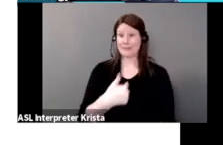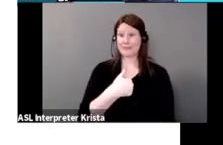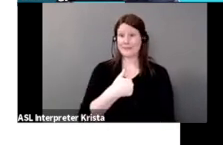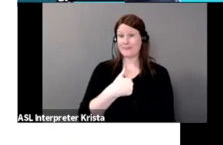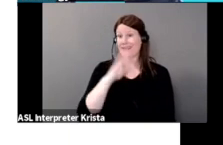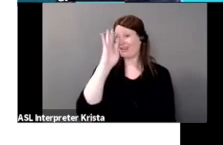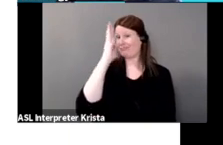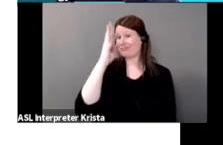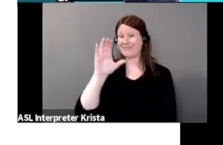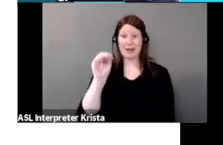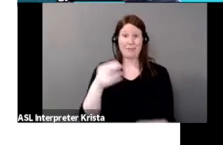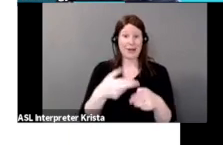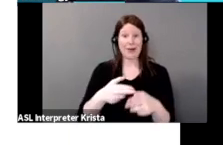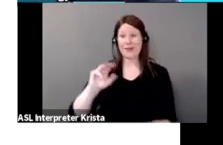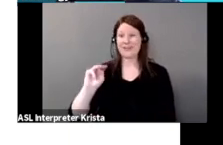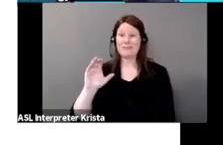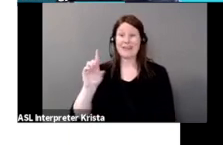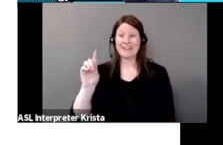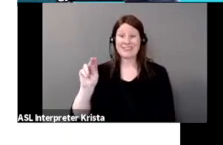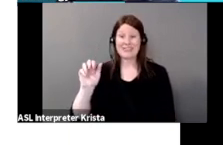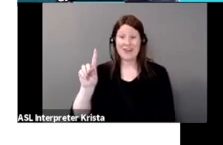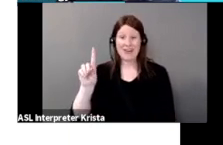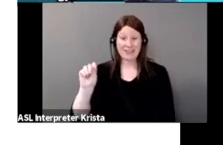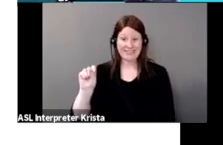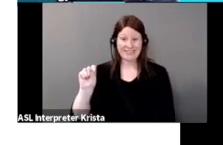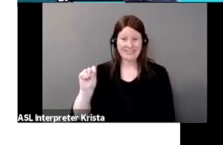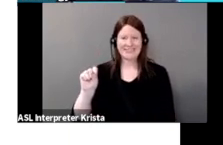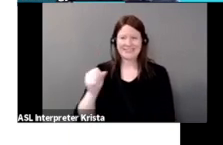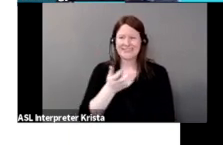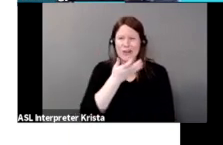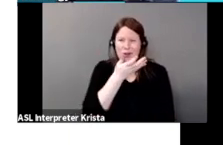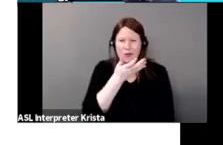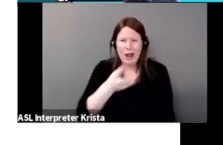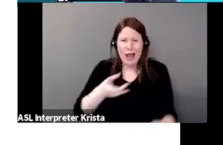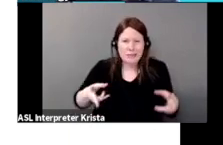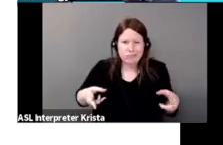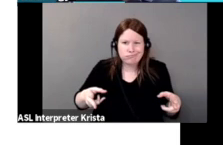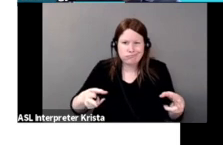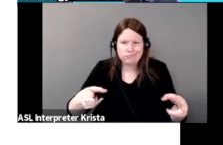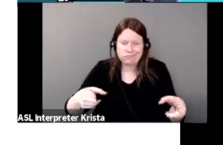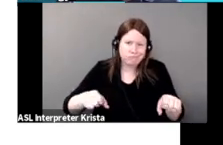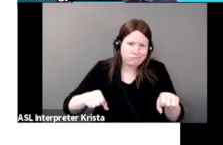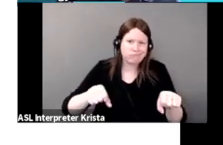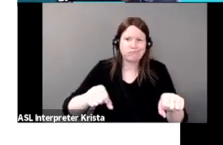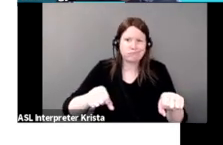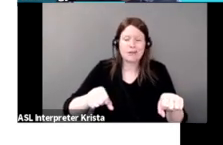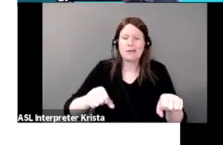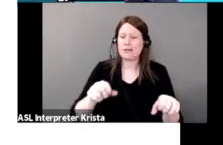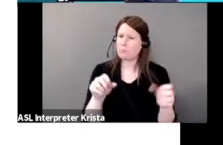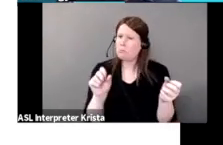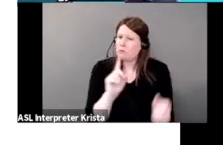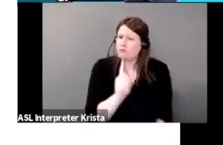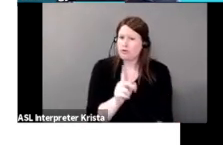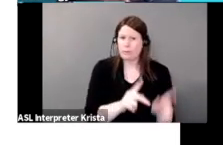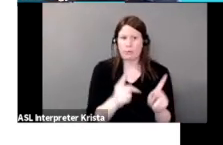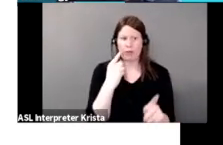Cutting? Yes, I probably could, because no one would associate that with the burger chain McDonald's unless I go out of my way